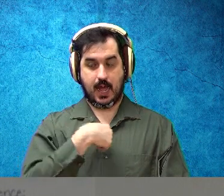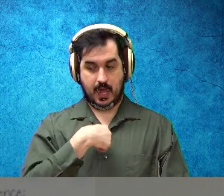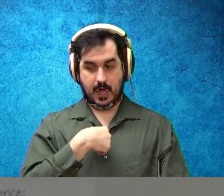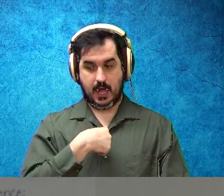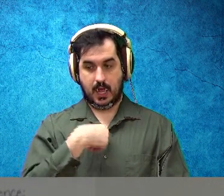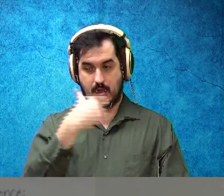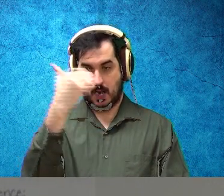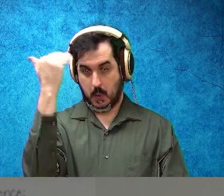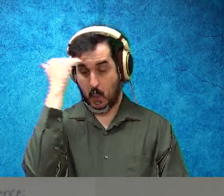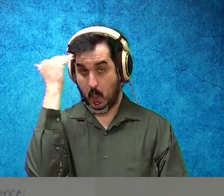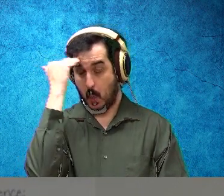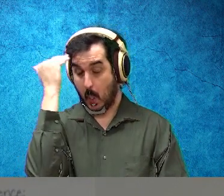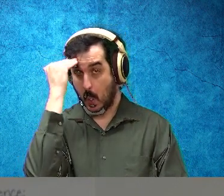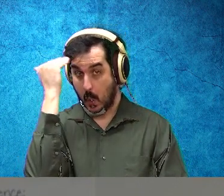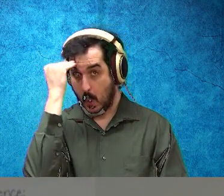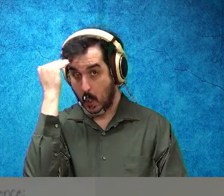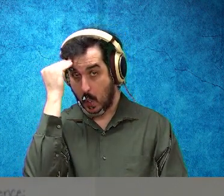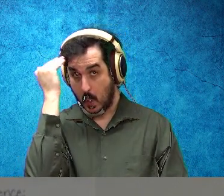know